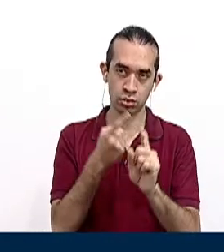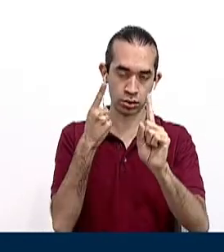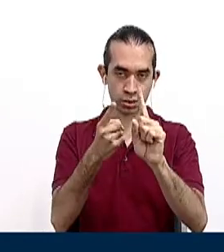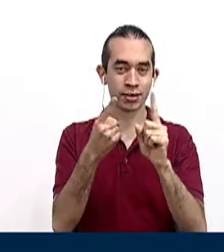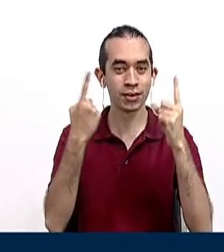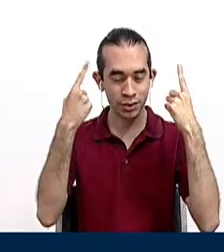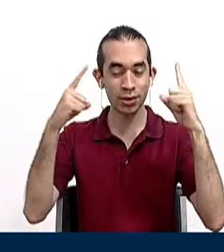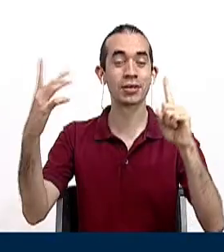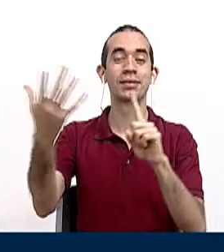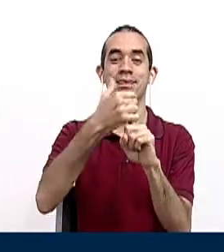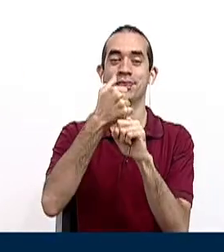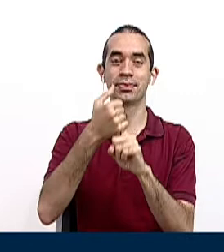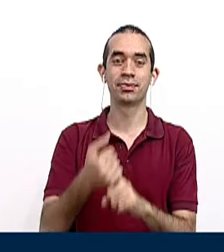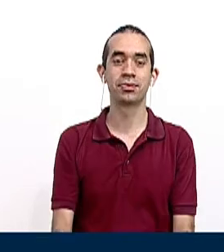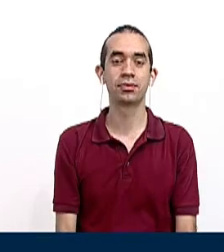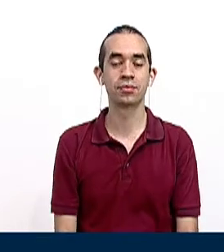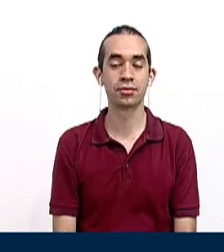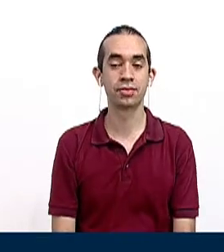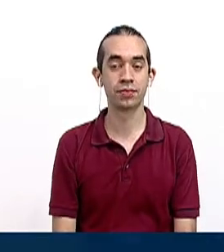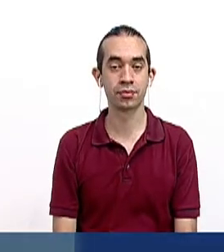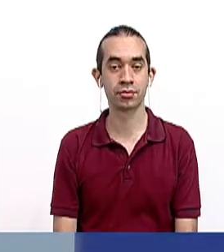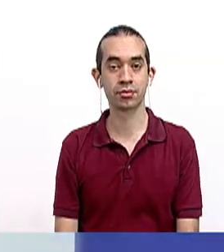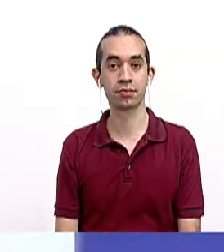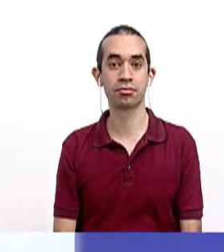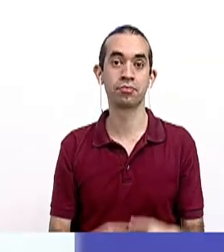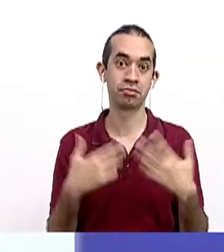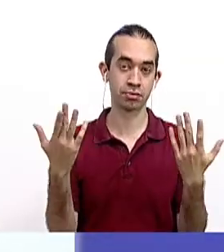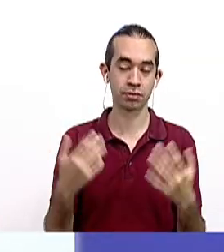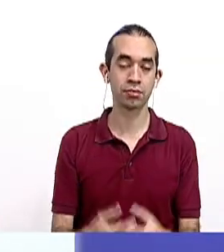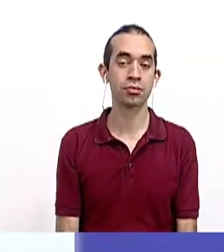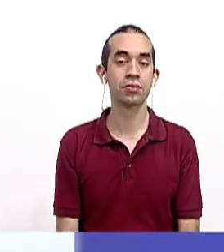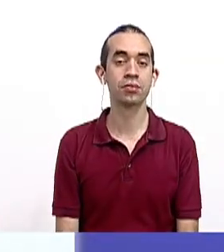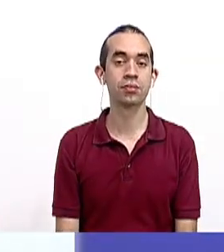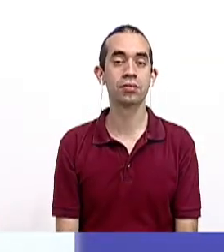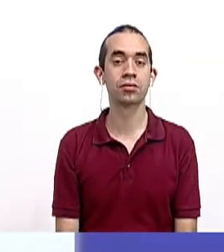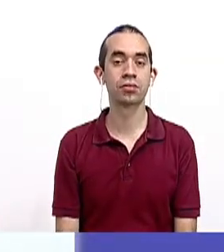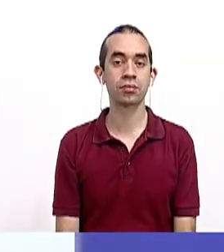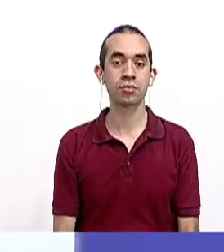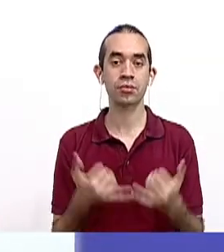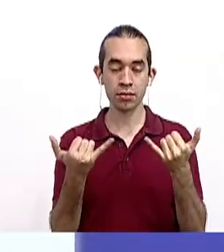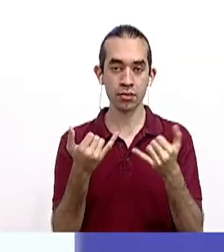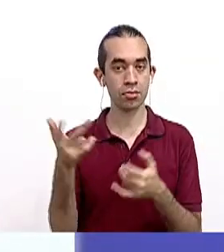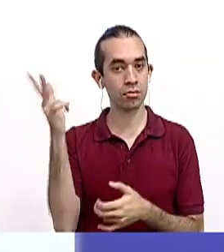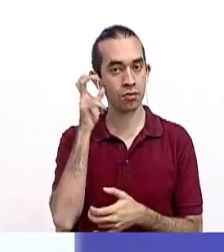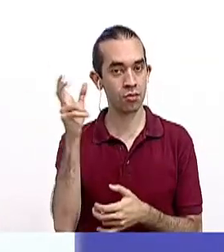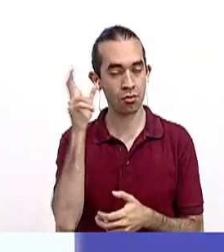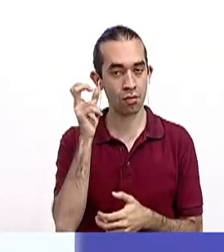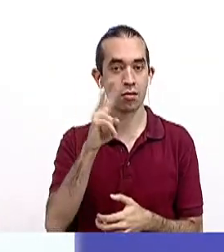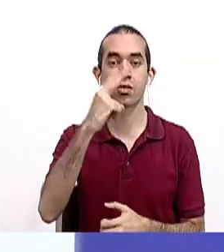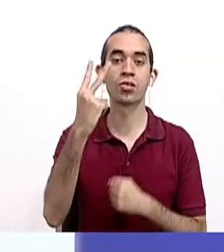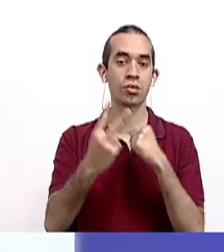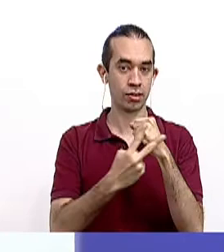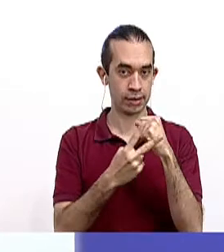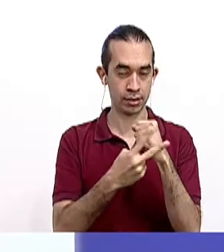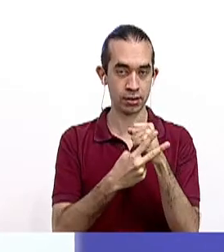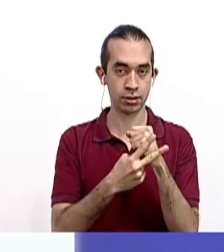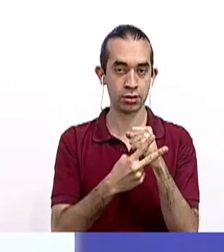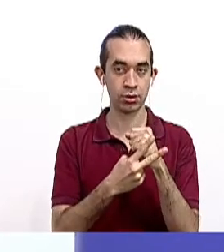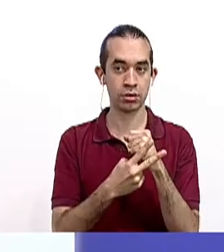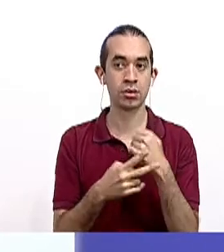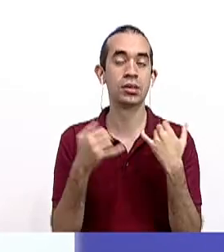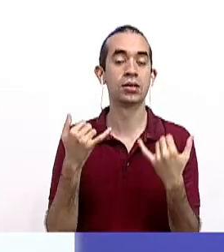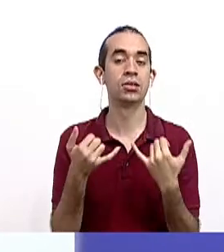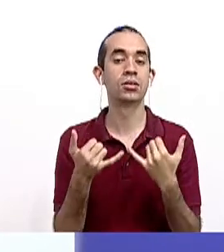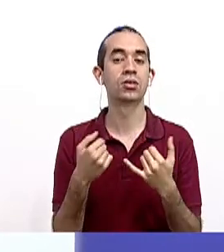to achieve their goals, right? So now we're going to listen to the for the second time. This